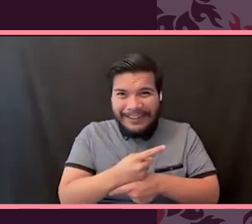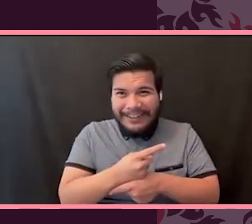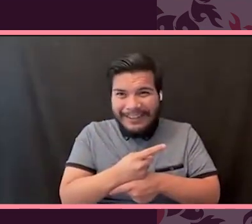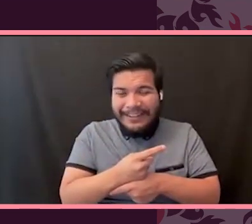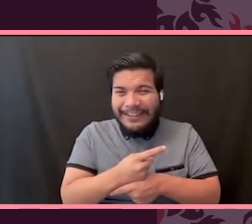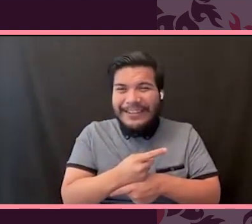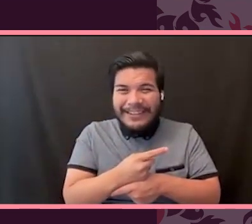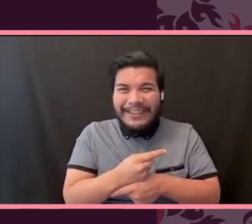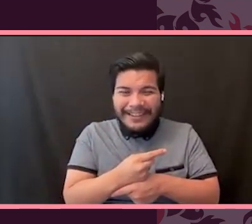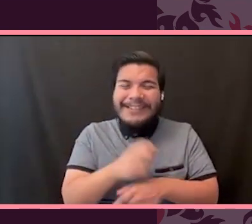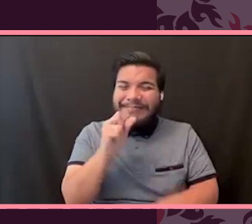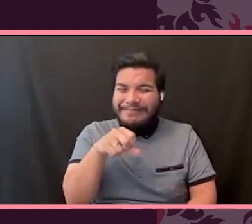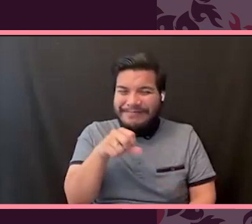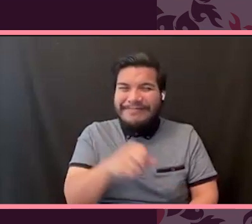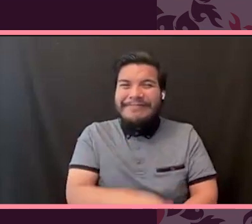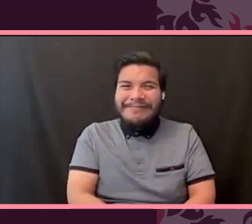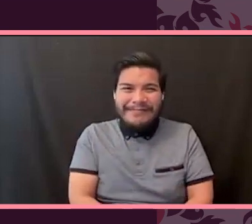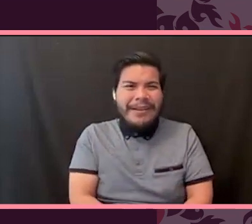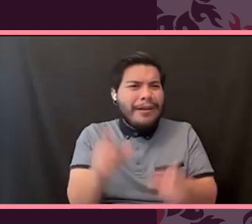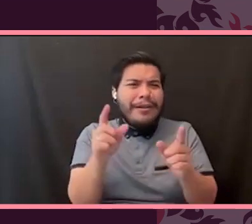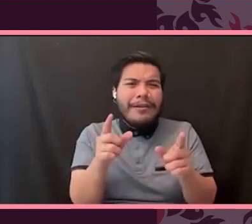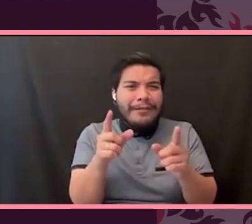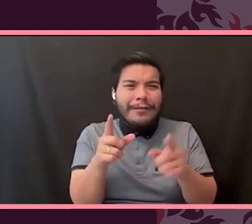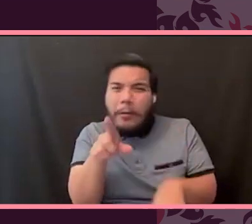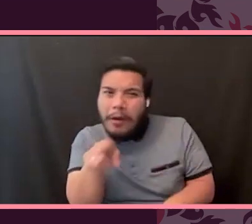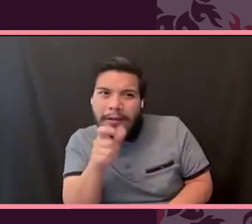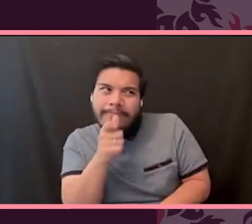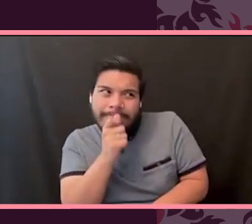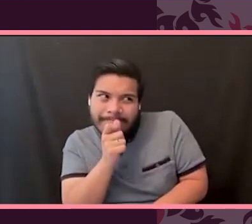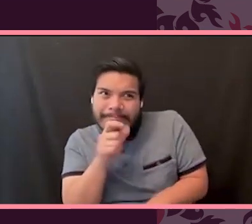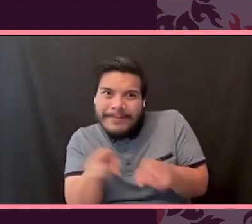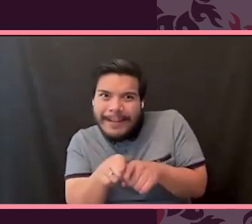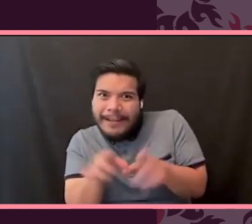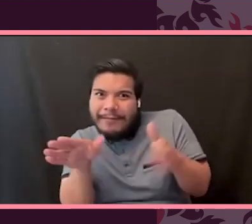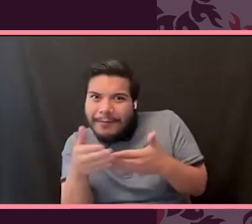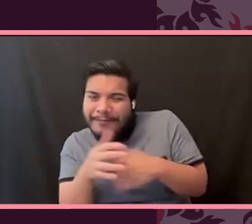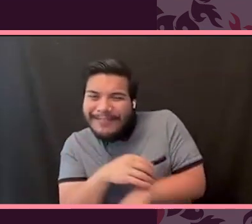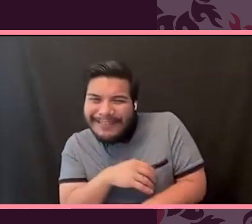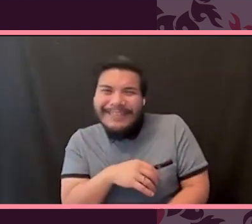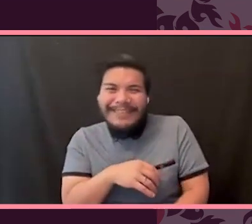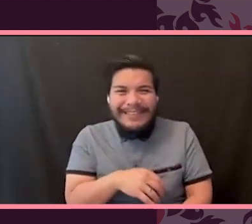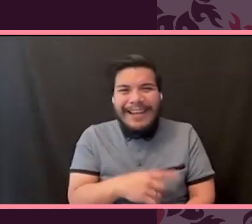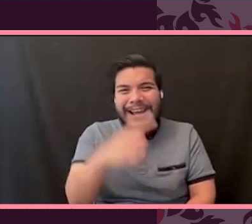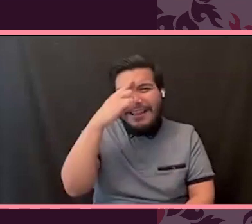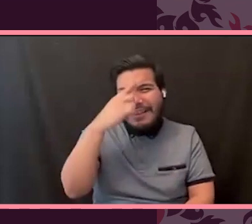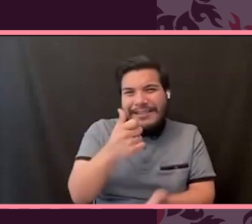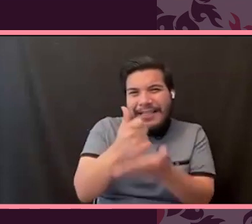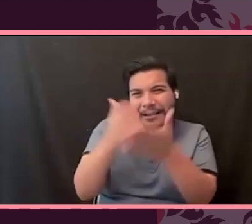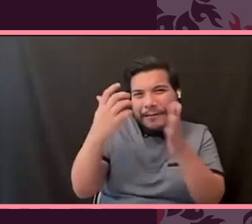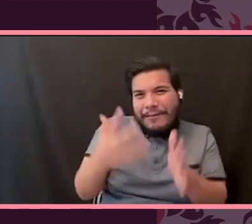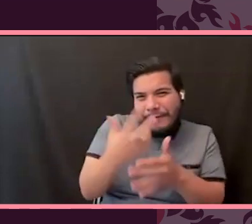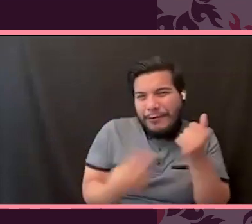it. Yes. If you all are secretly in the same room, cough twice. I think it's the therapist in both of us.